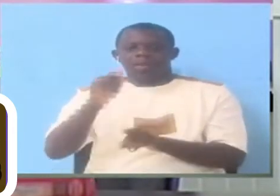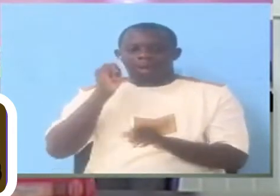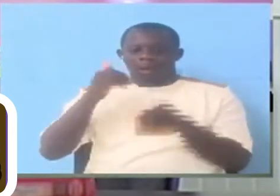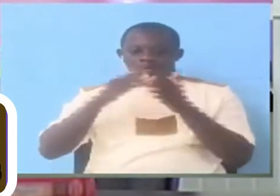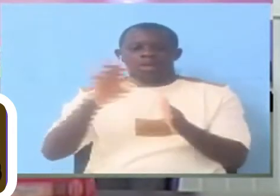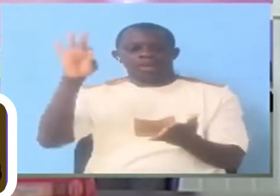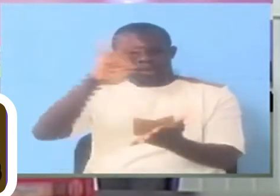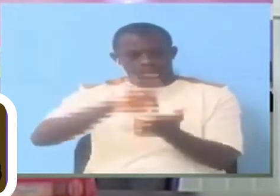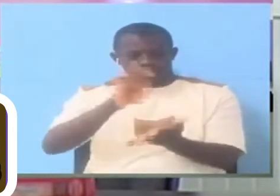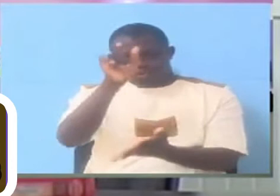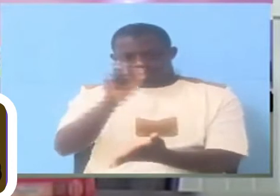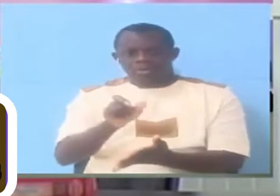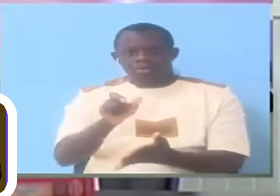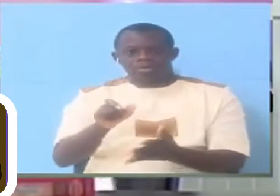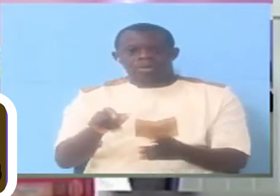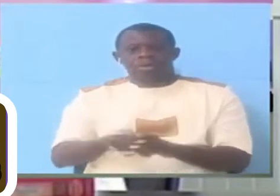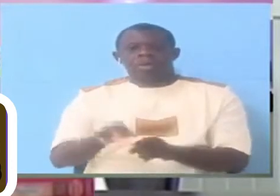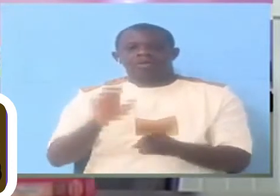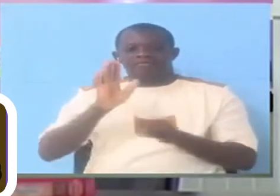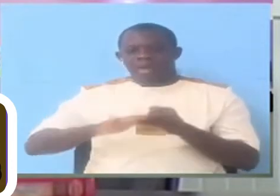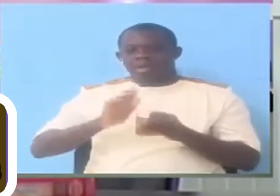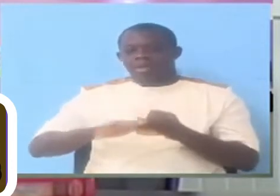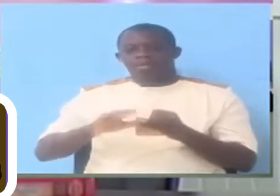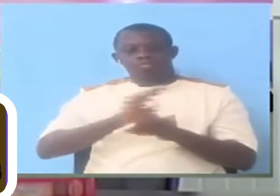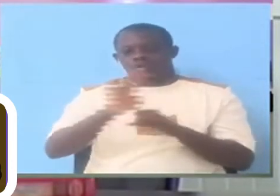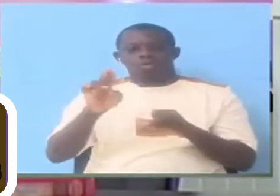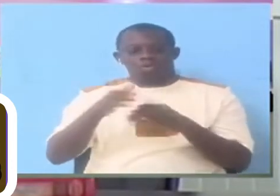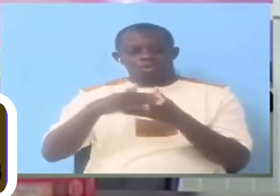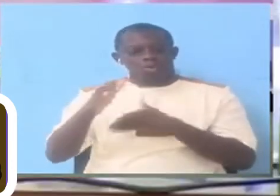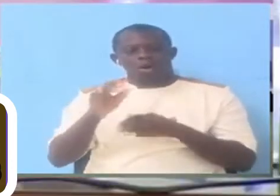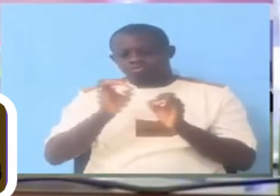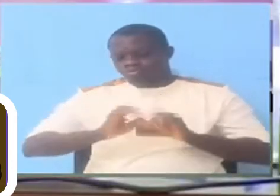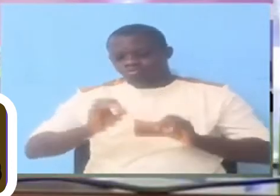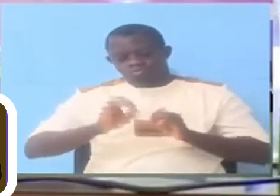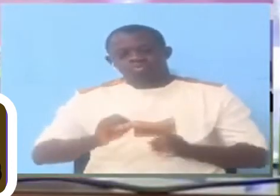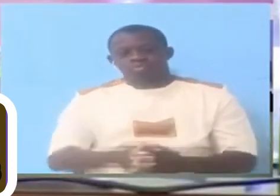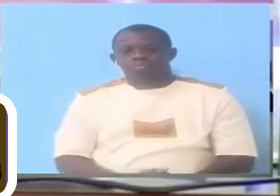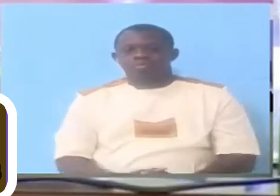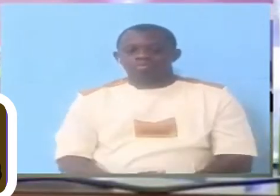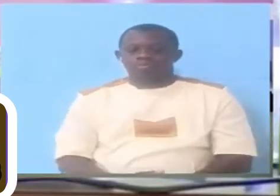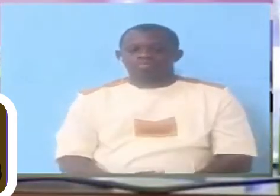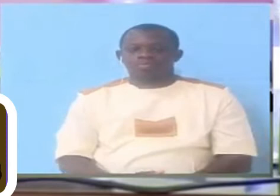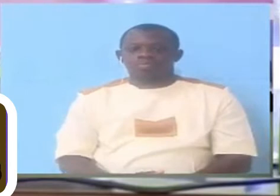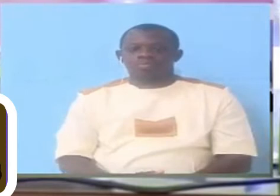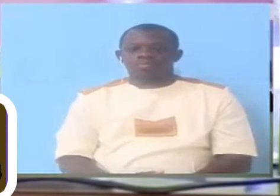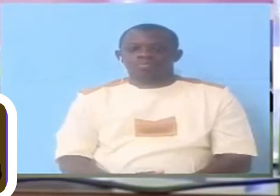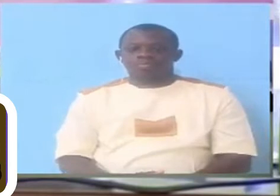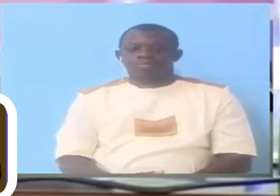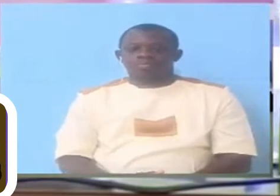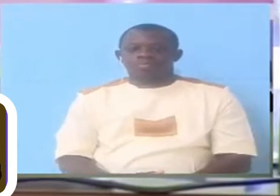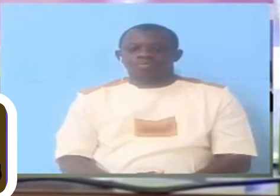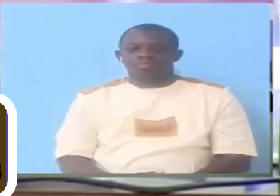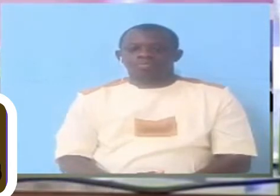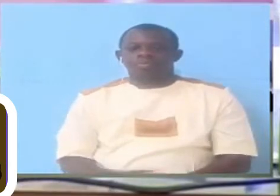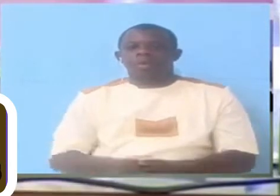2005. It's not conclusive, really, but that's fine. What details